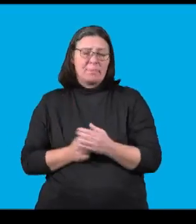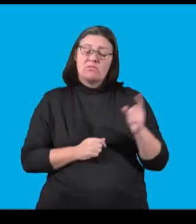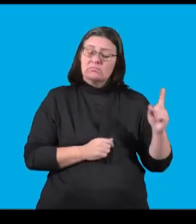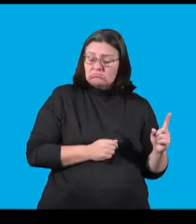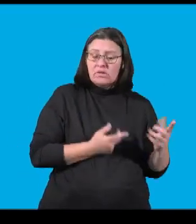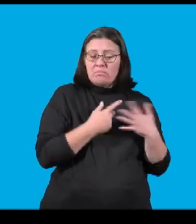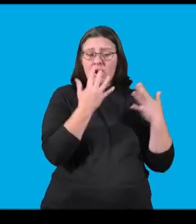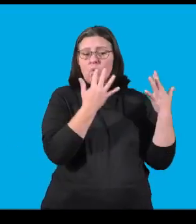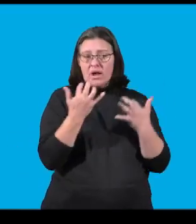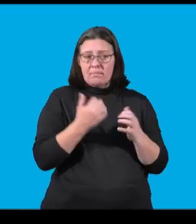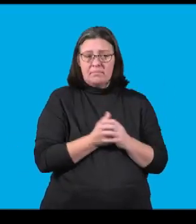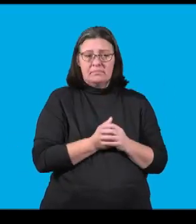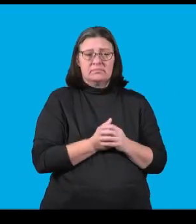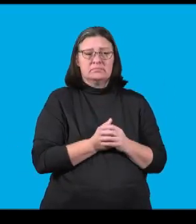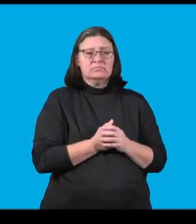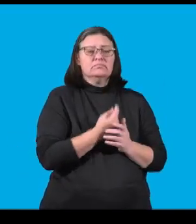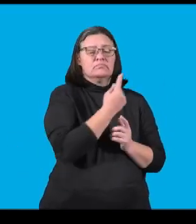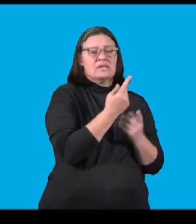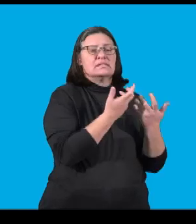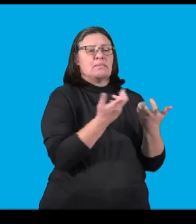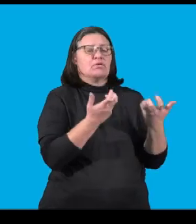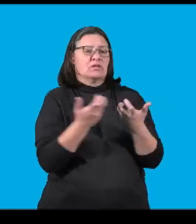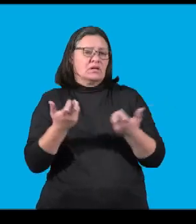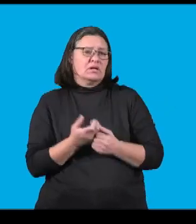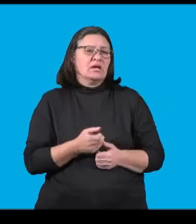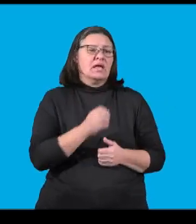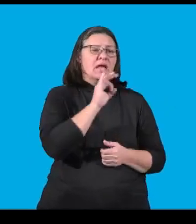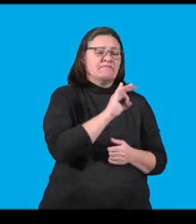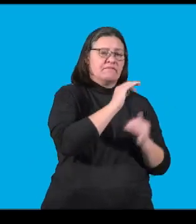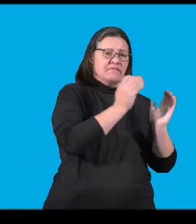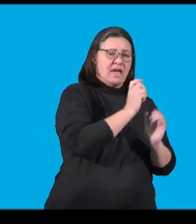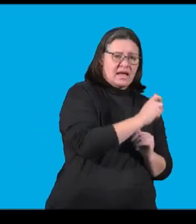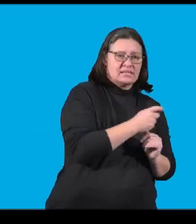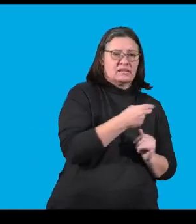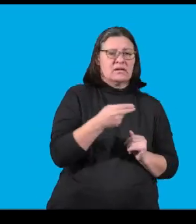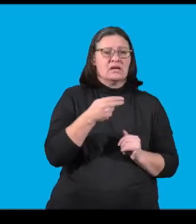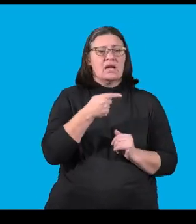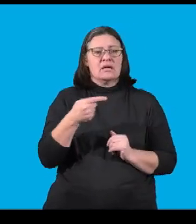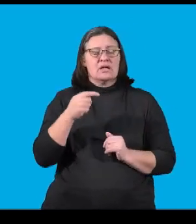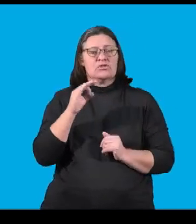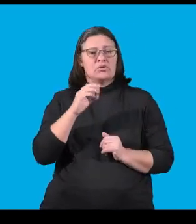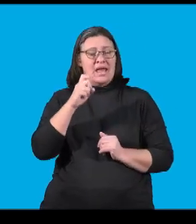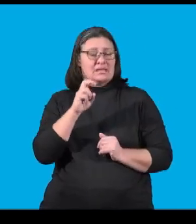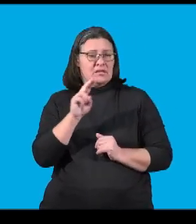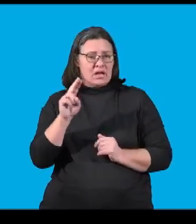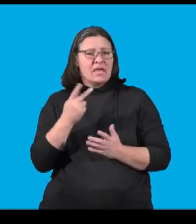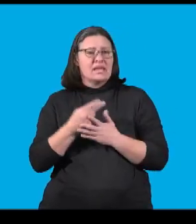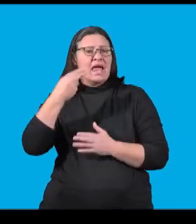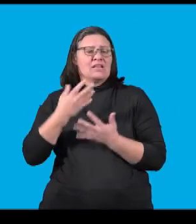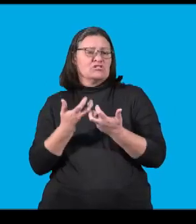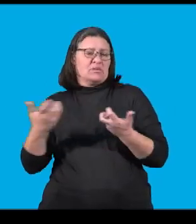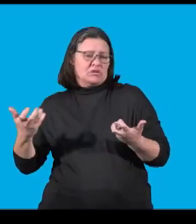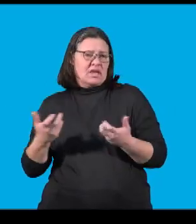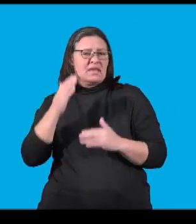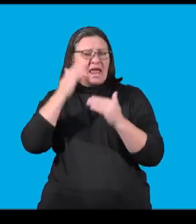is to say, let's work out f of x separately, f of x plus h separately, and then bring it all back into the question